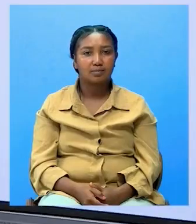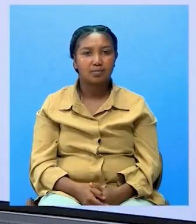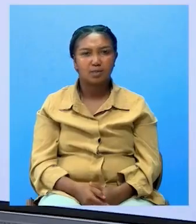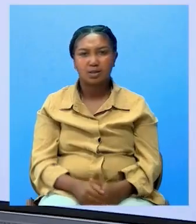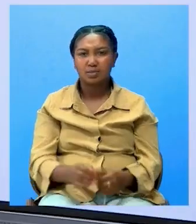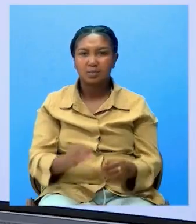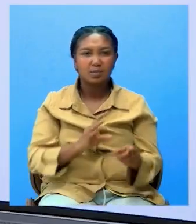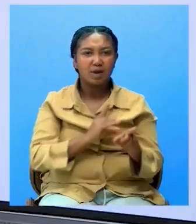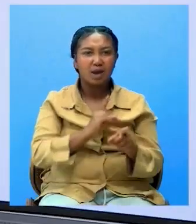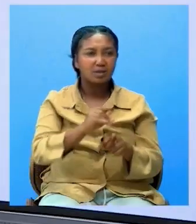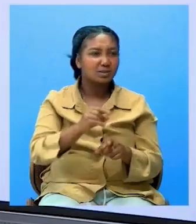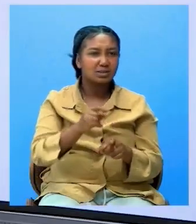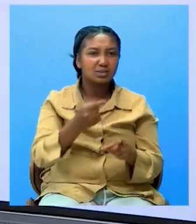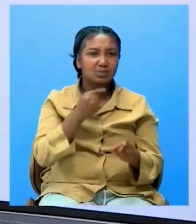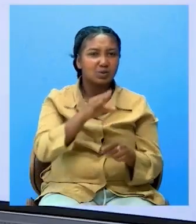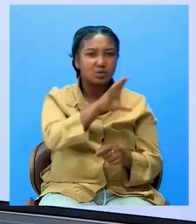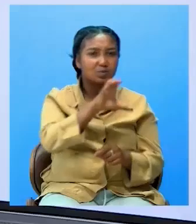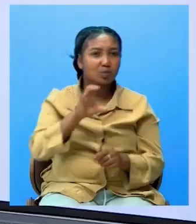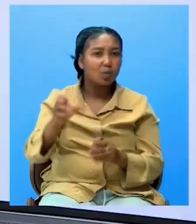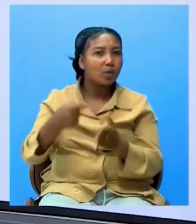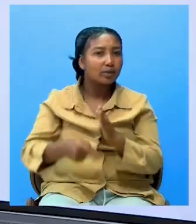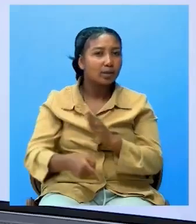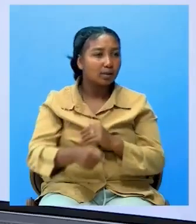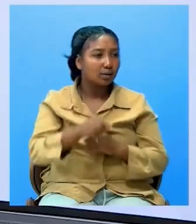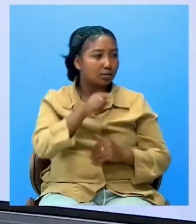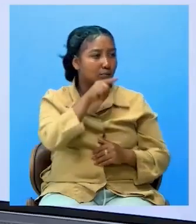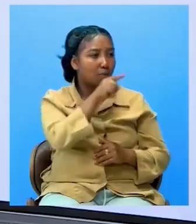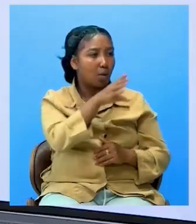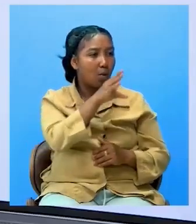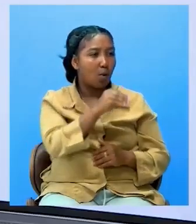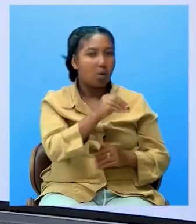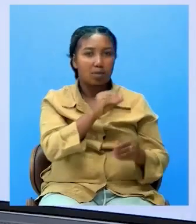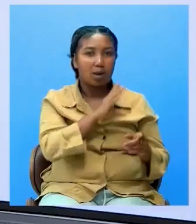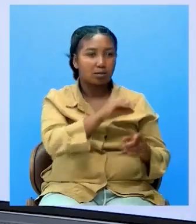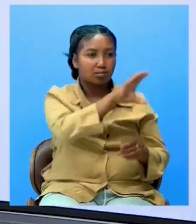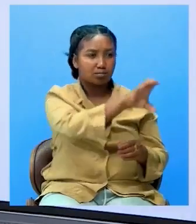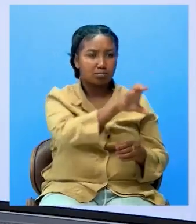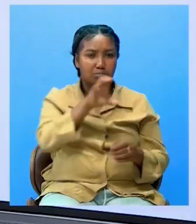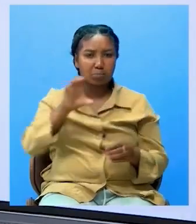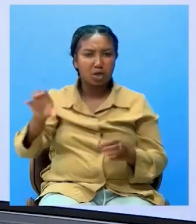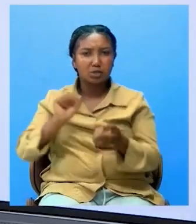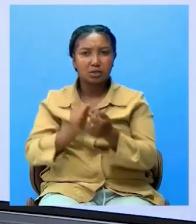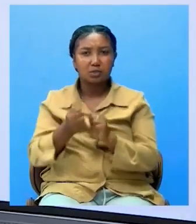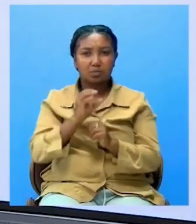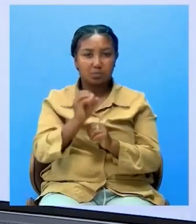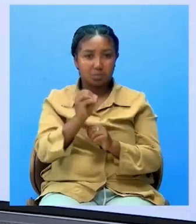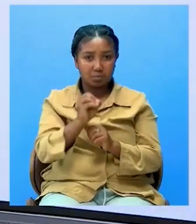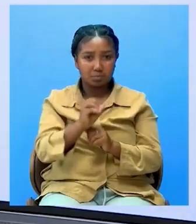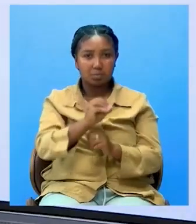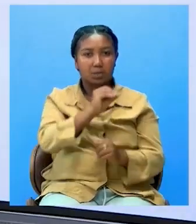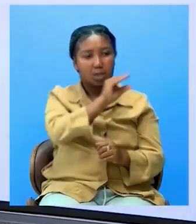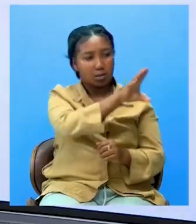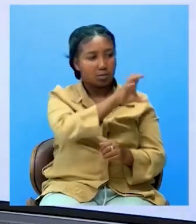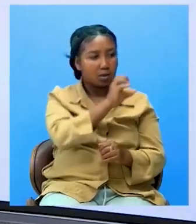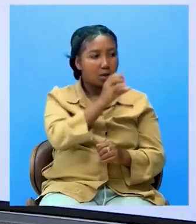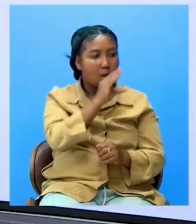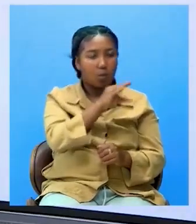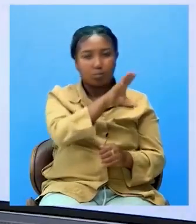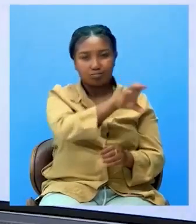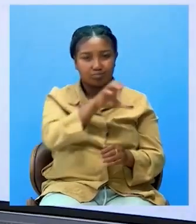Do you know direct speech means what someone says directly without changing what has been said?